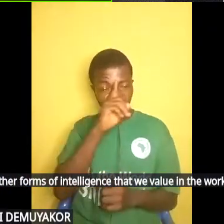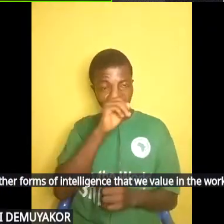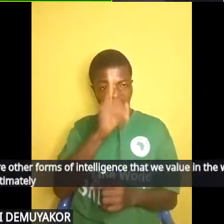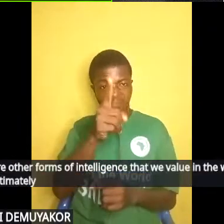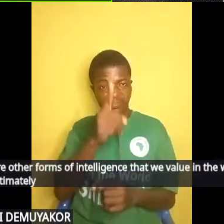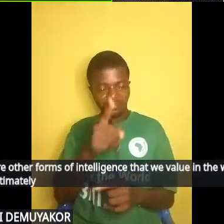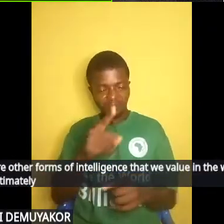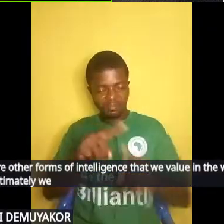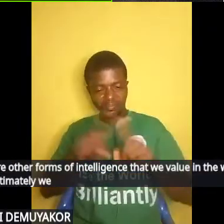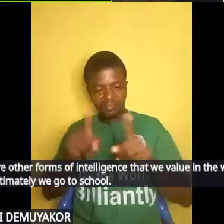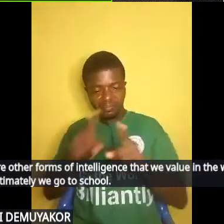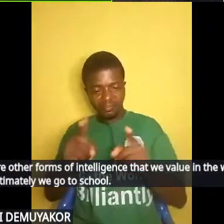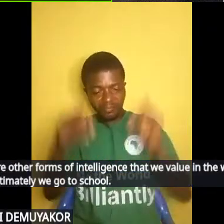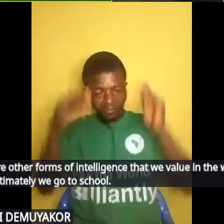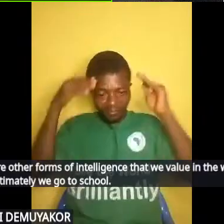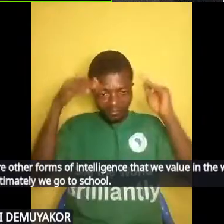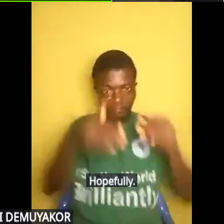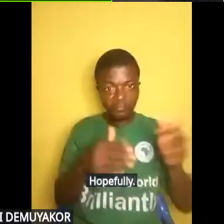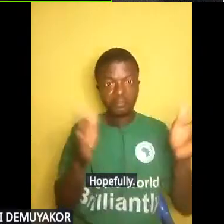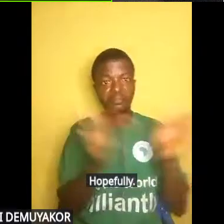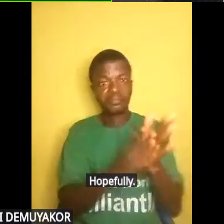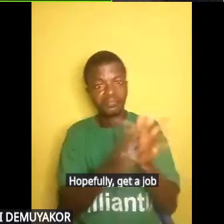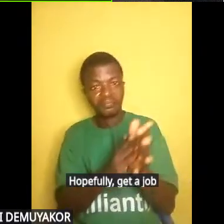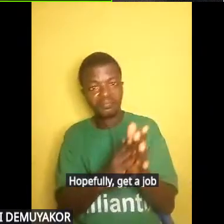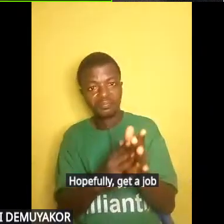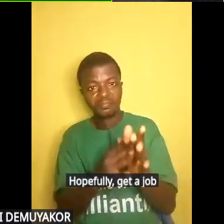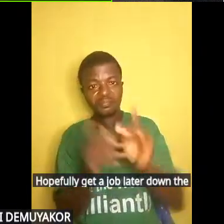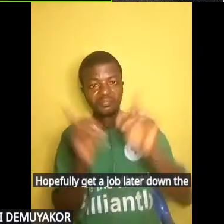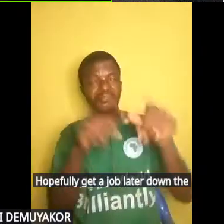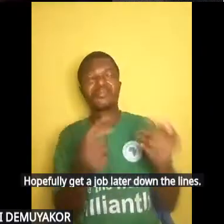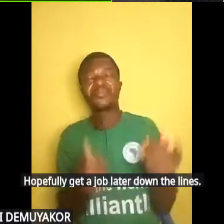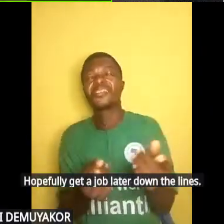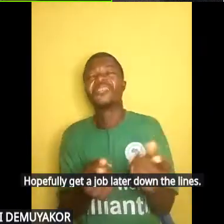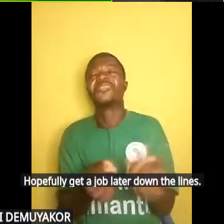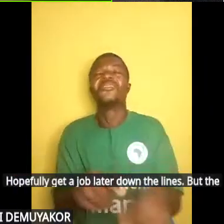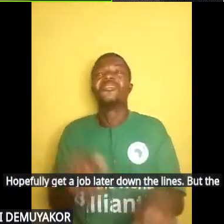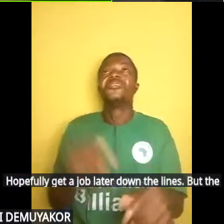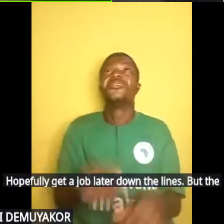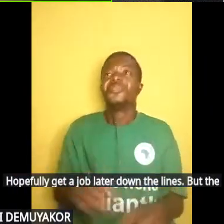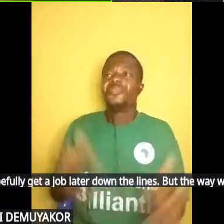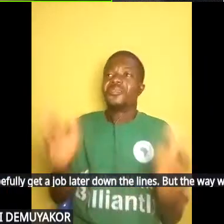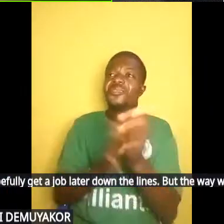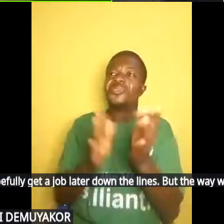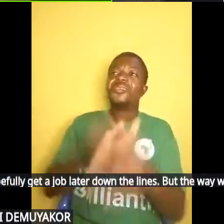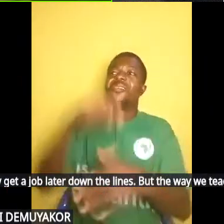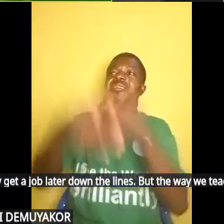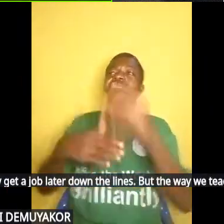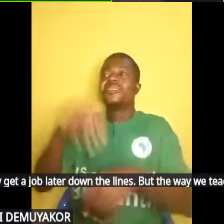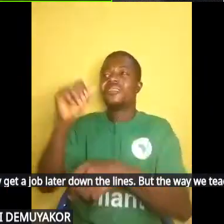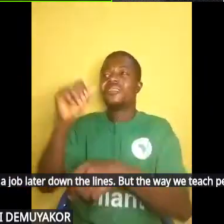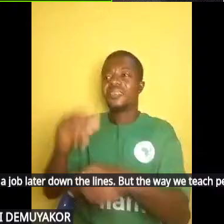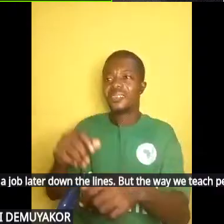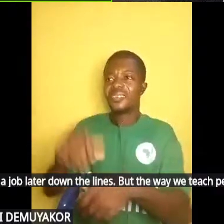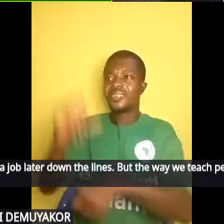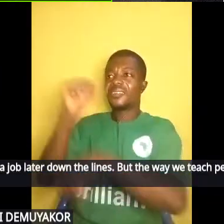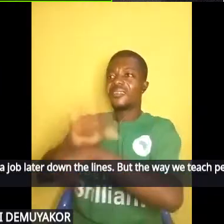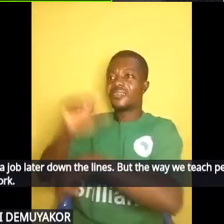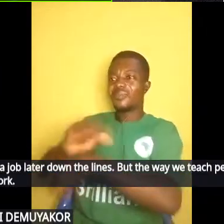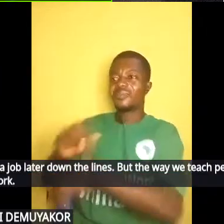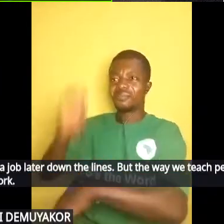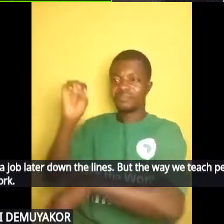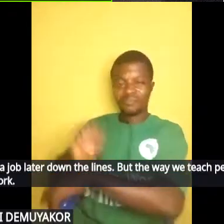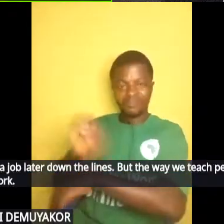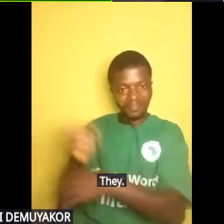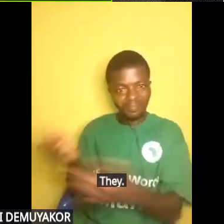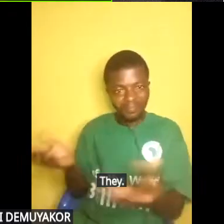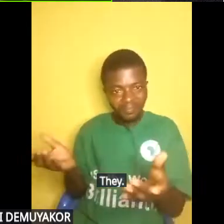we go to school to hopefully get a job later down the lines, but the way we teach people and the way people work, they